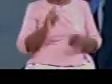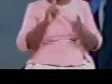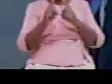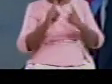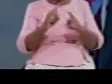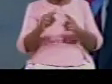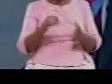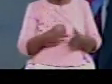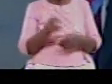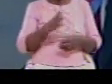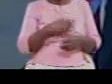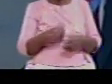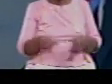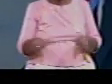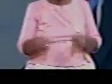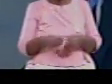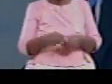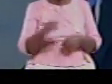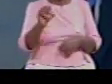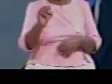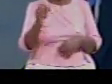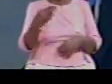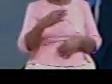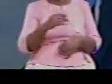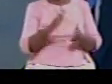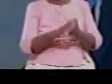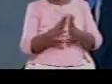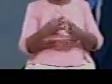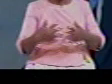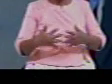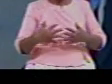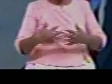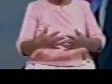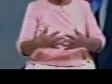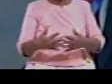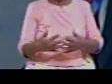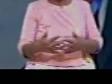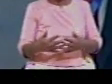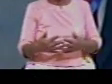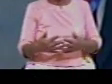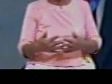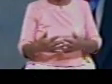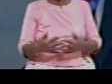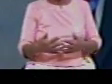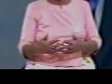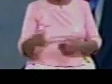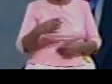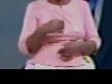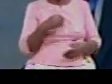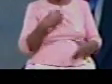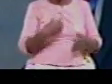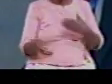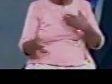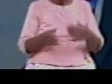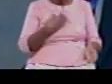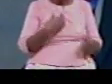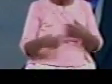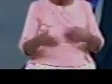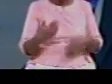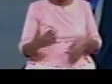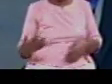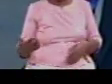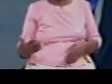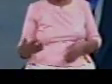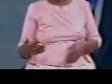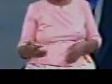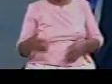Sarah conceived. What is your need? What aileth thee? Are